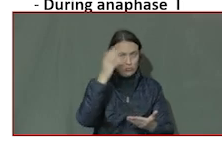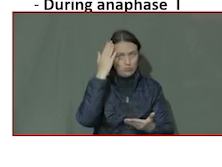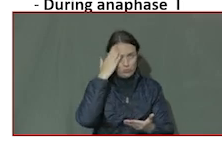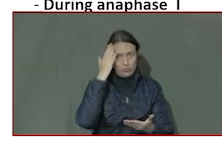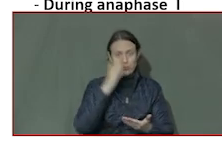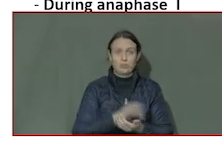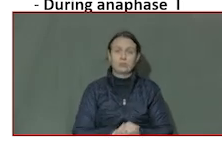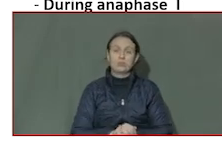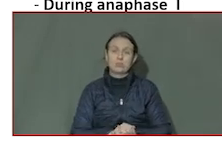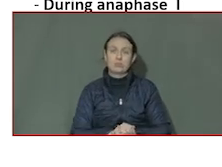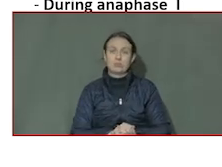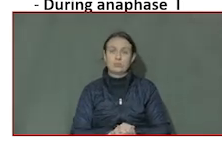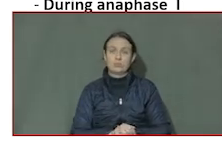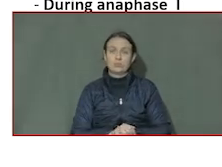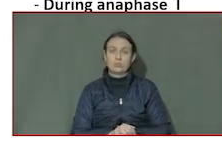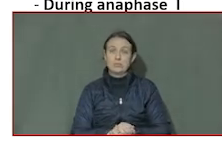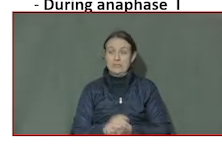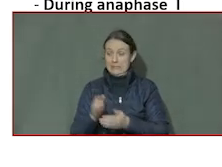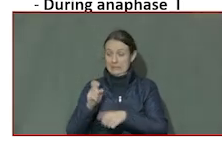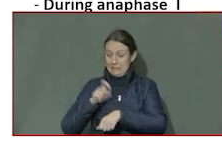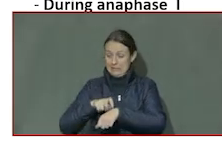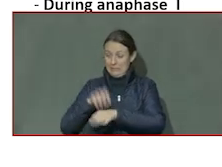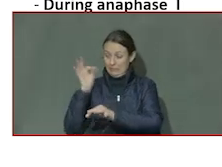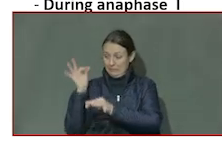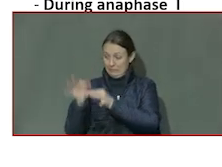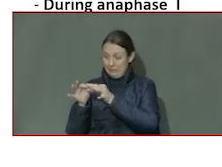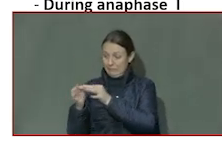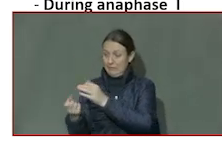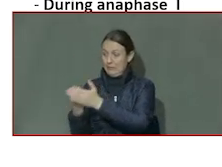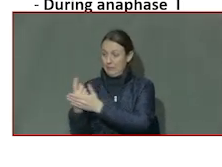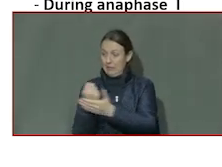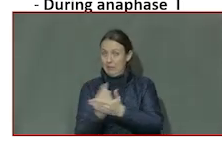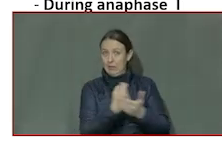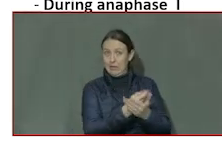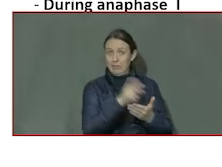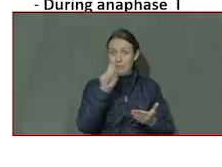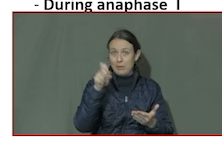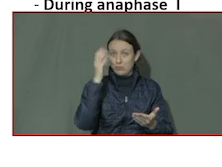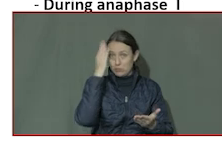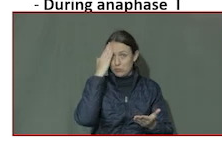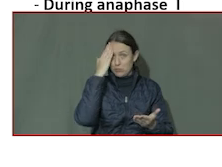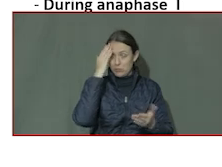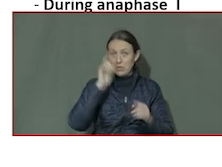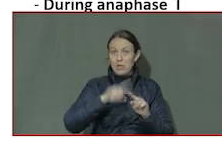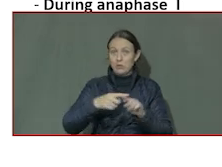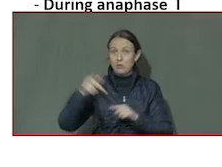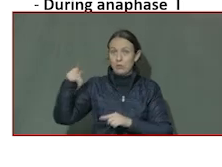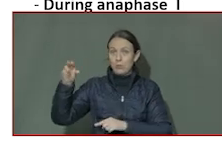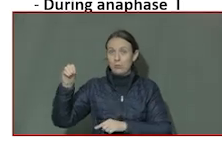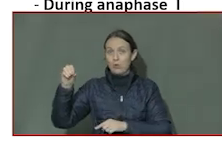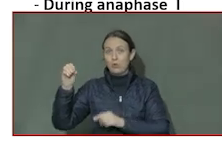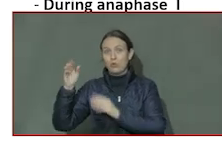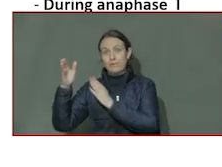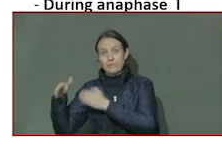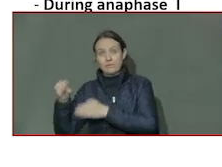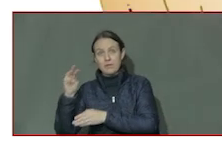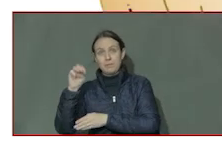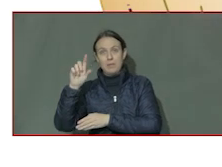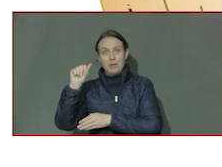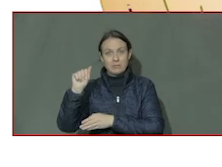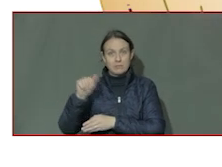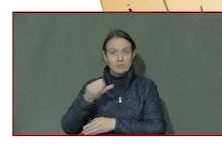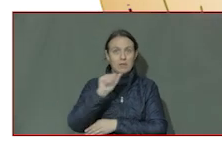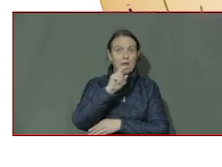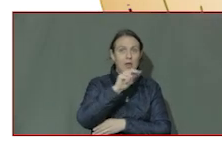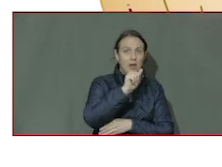Why do we say is that particular phase? So we have what happens during prophase, metaphase 1, anaphase